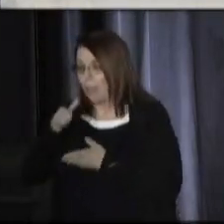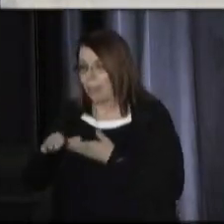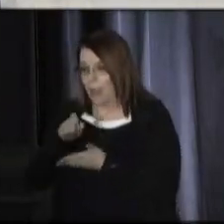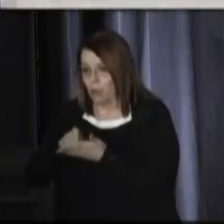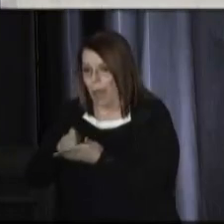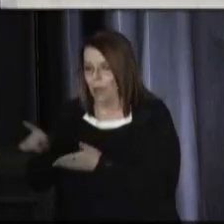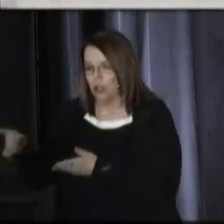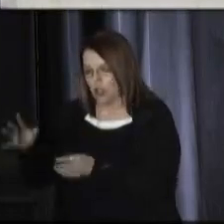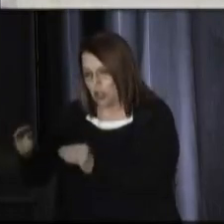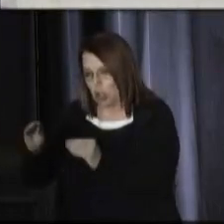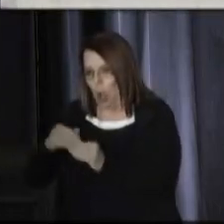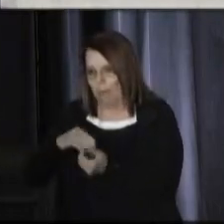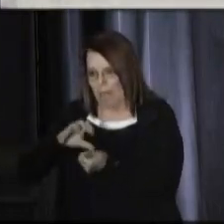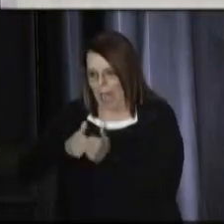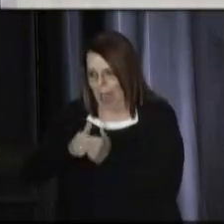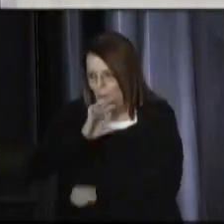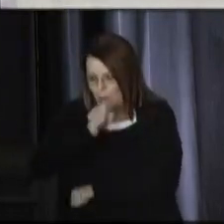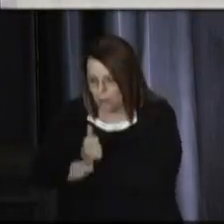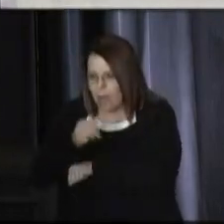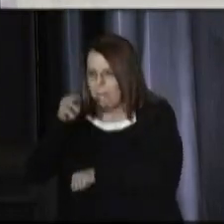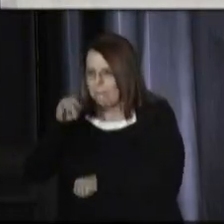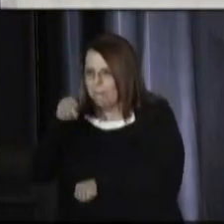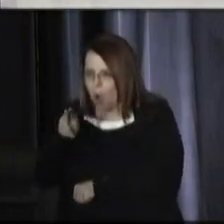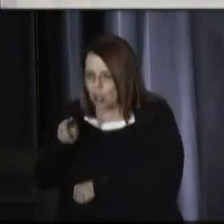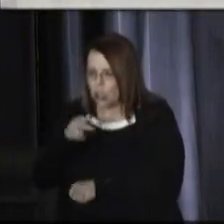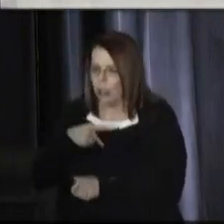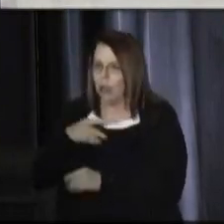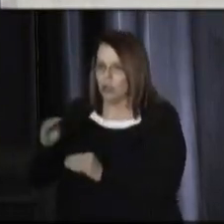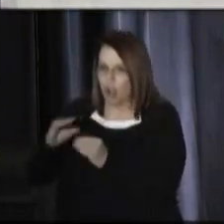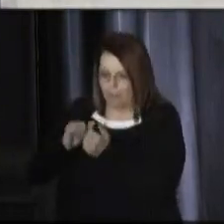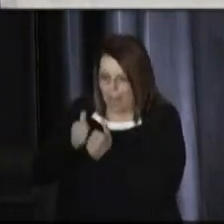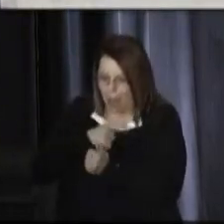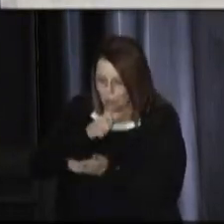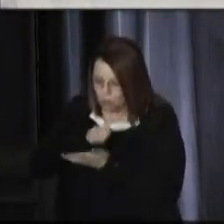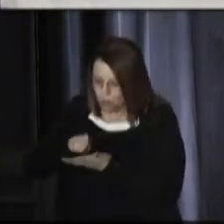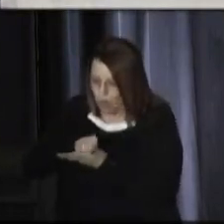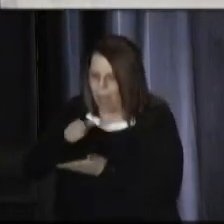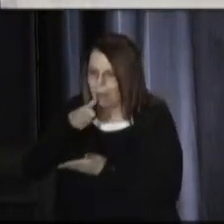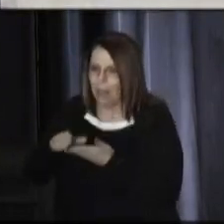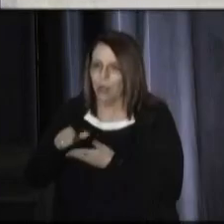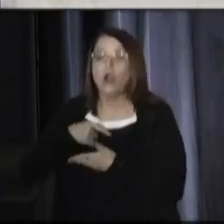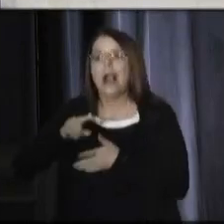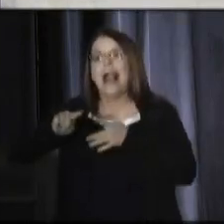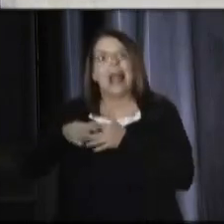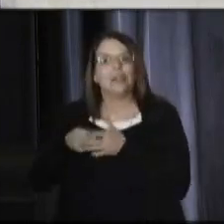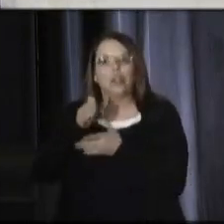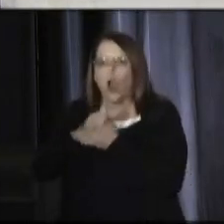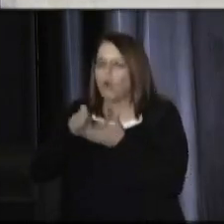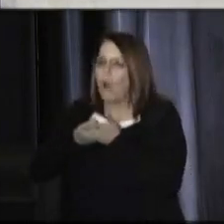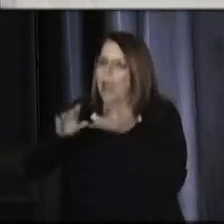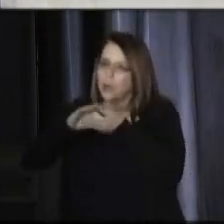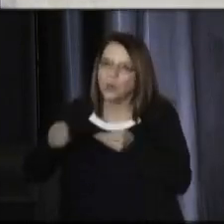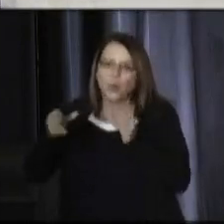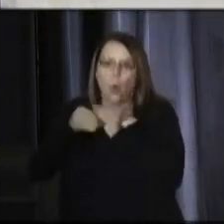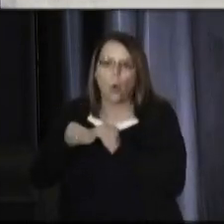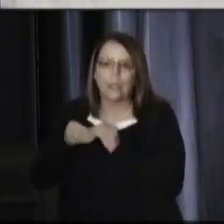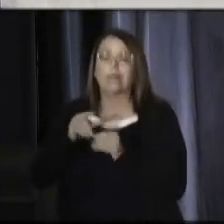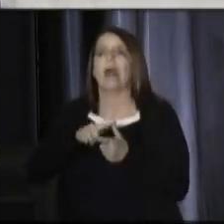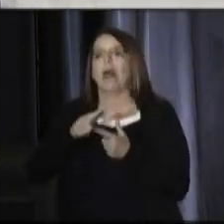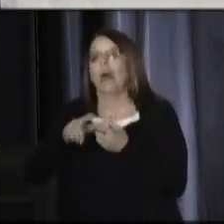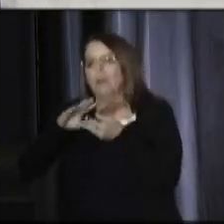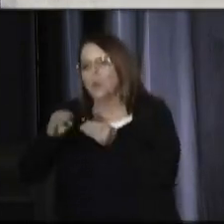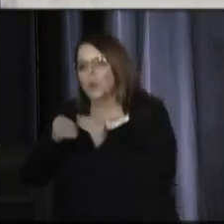this imaginative portal for me growing up. And just the simple stories that were told. I grew up in South Florida